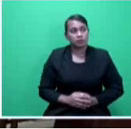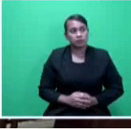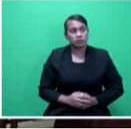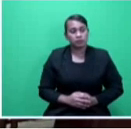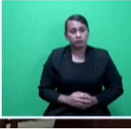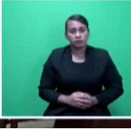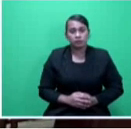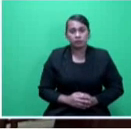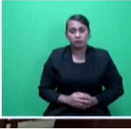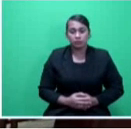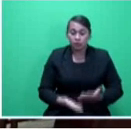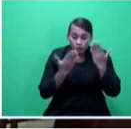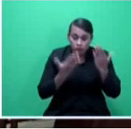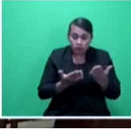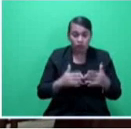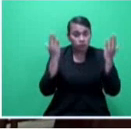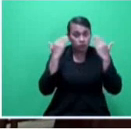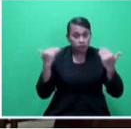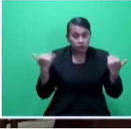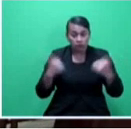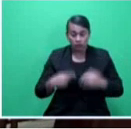Honourable Speaker, sir, I second the motion.